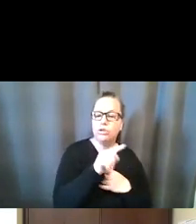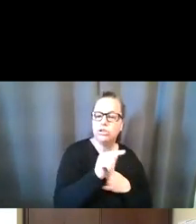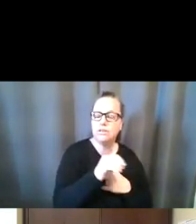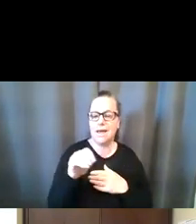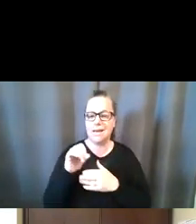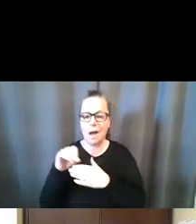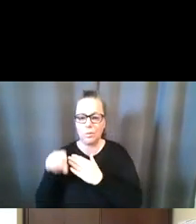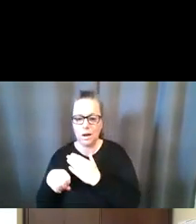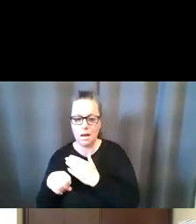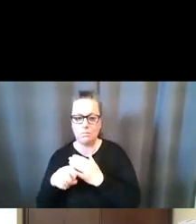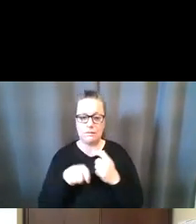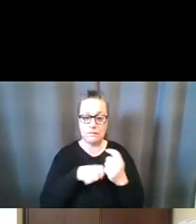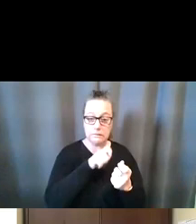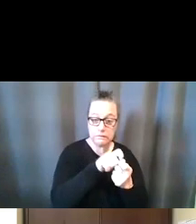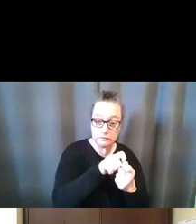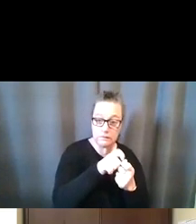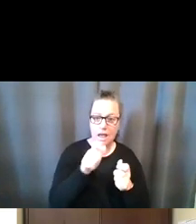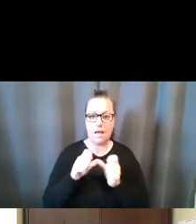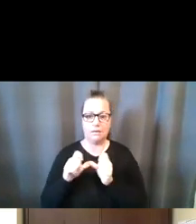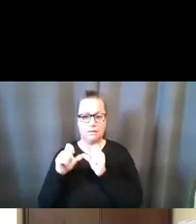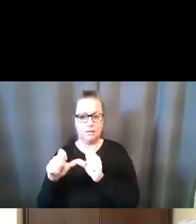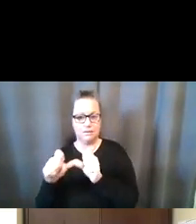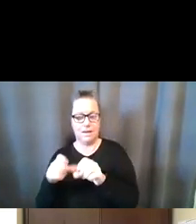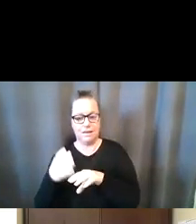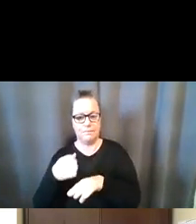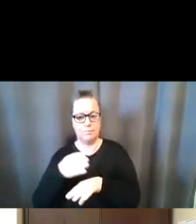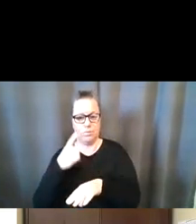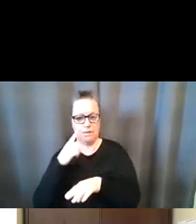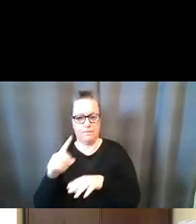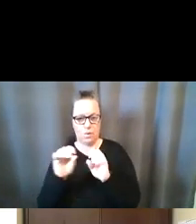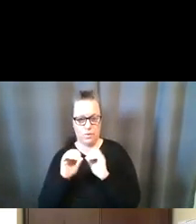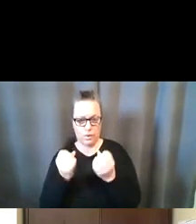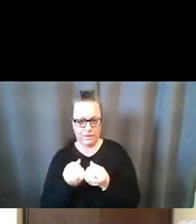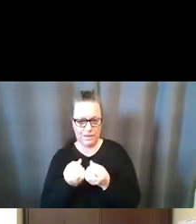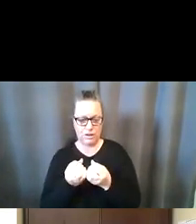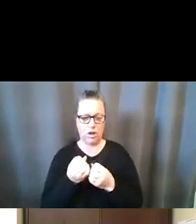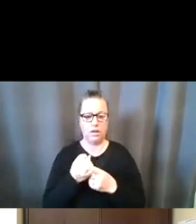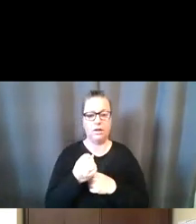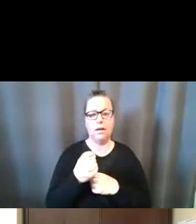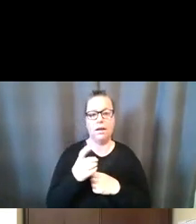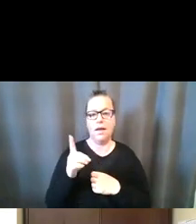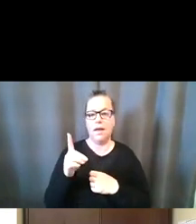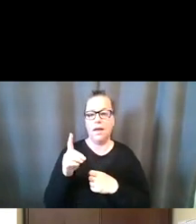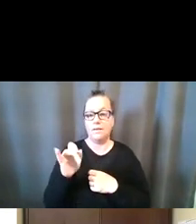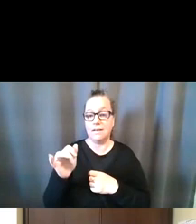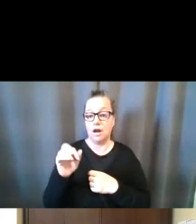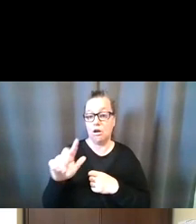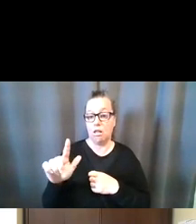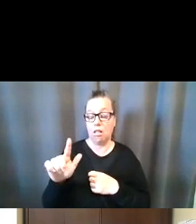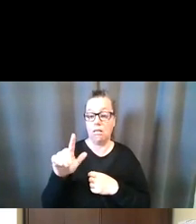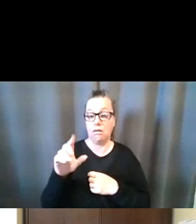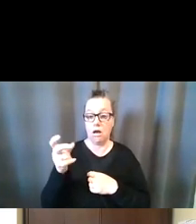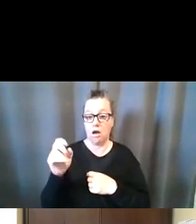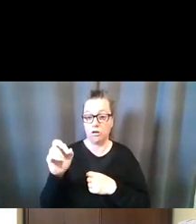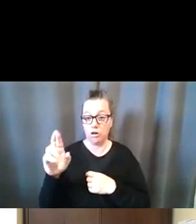between specifications and sustained improvement for the organization. And Daryl Connor, one of the grandfathers of change